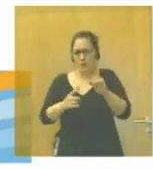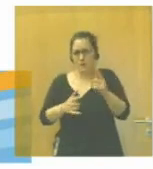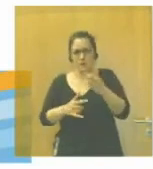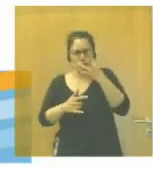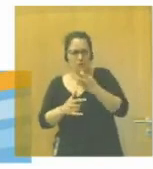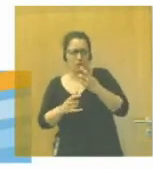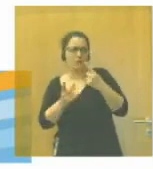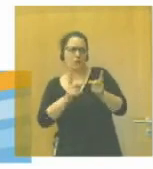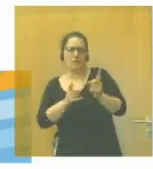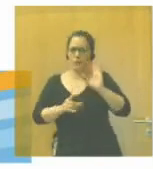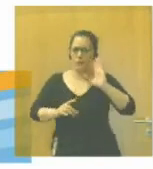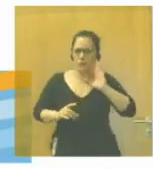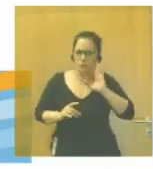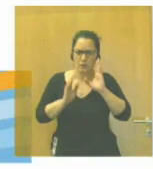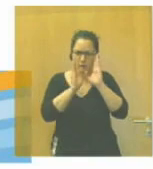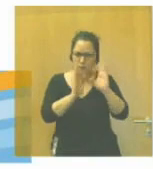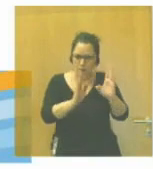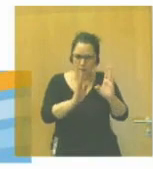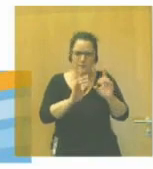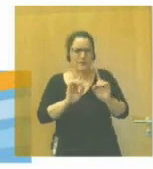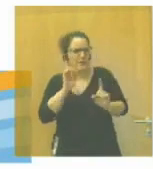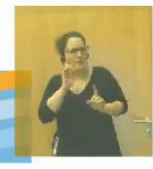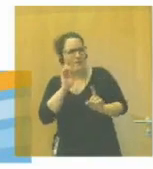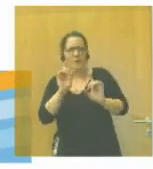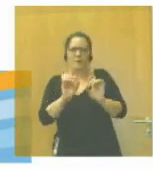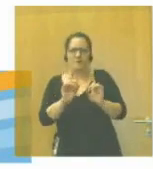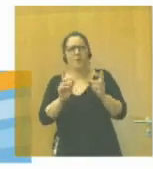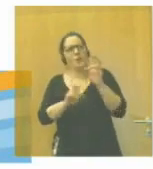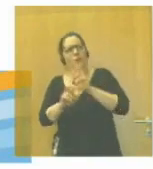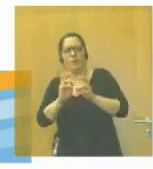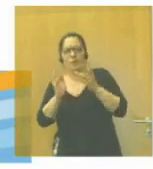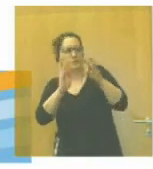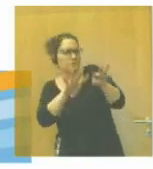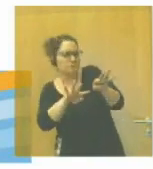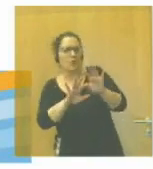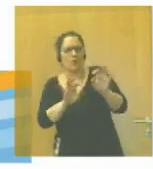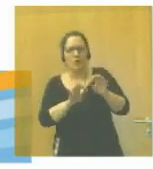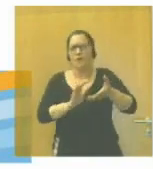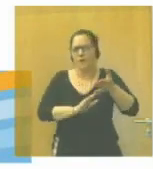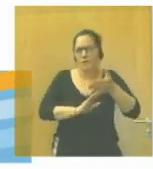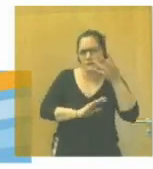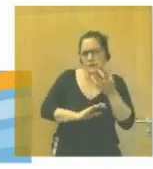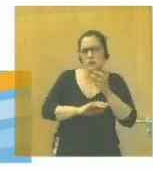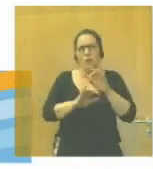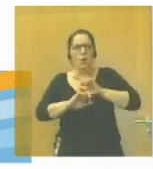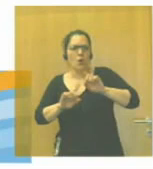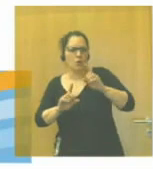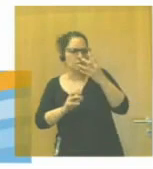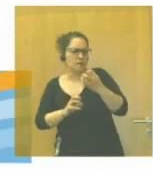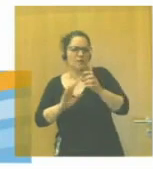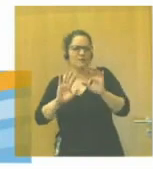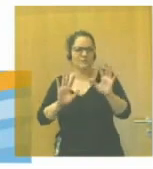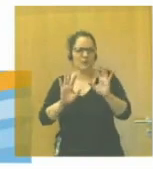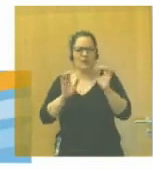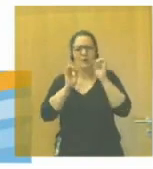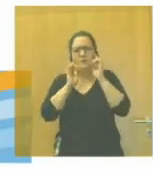seeking or is this suicide? If it is attention seeking, somebody's telling us they need attention, and that the only way they can get that attention is